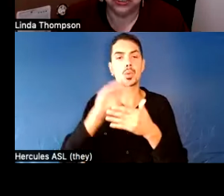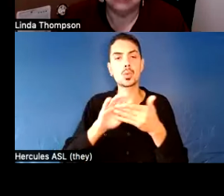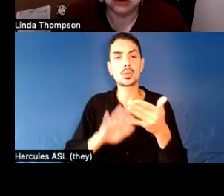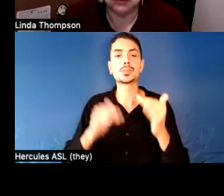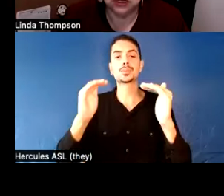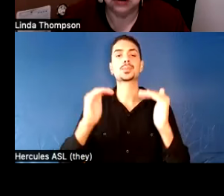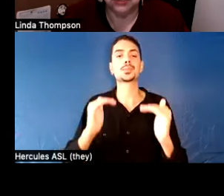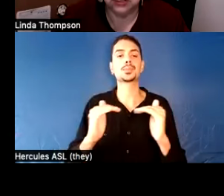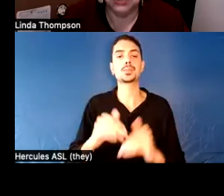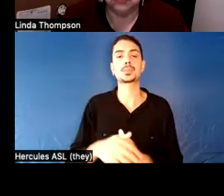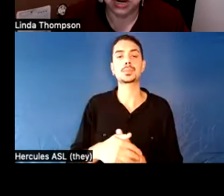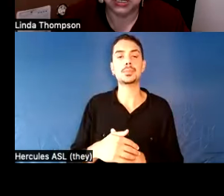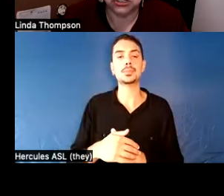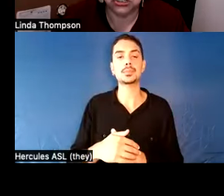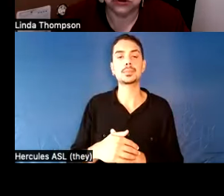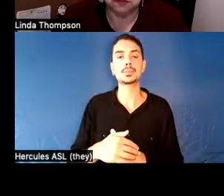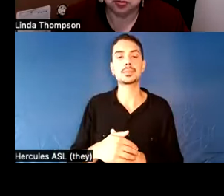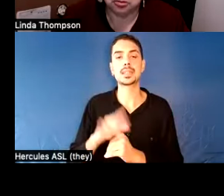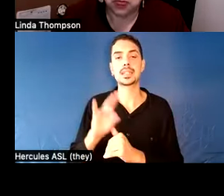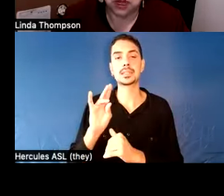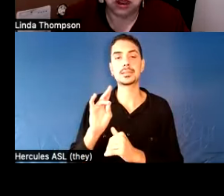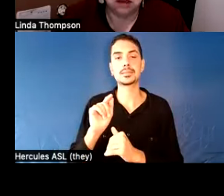I've seen people get really enraged.